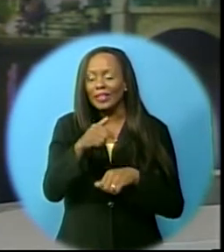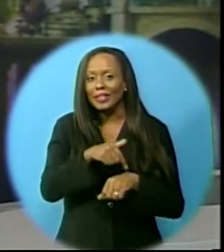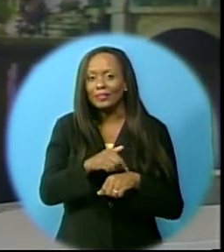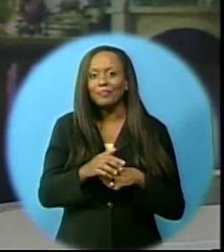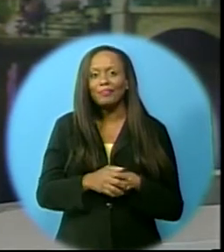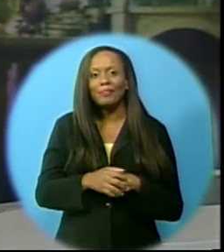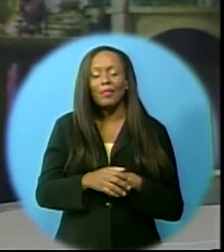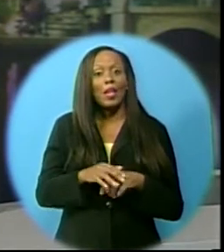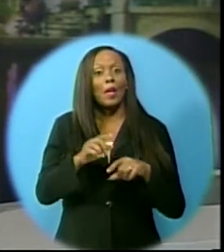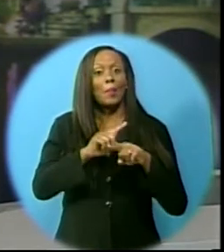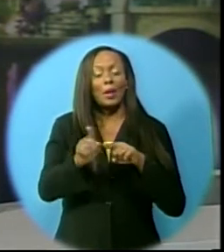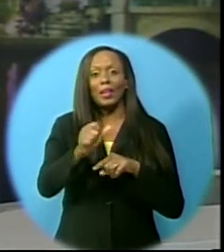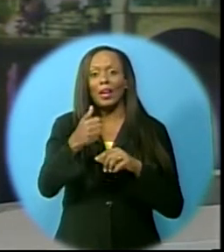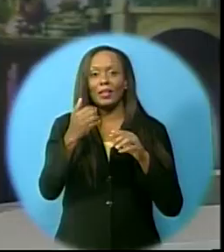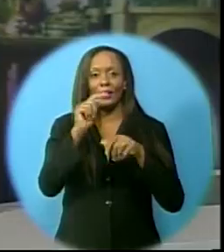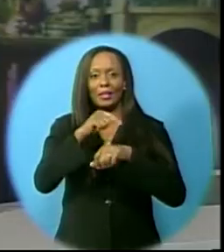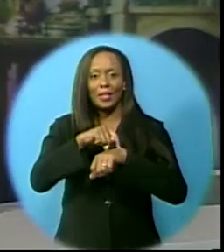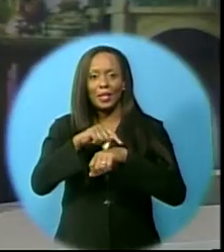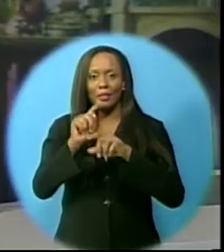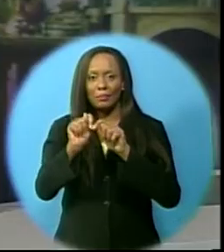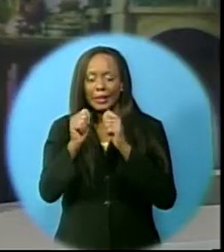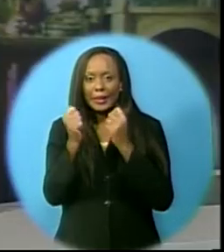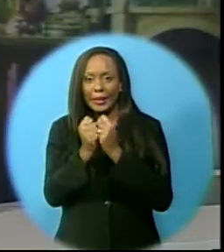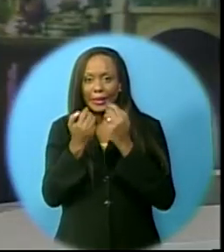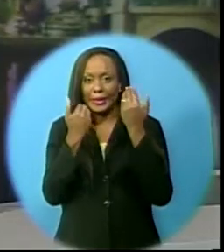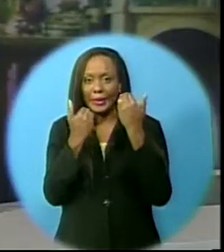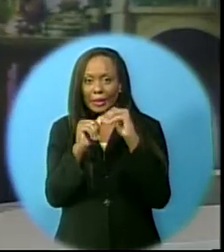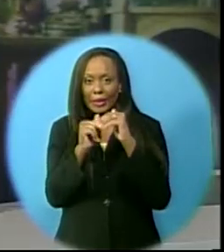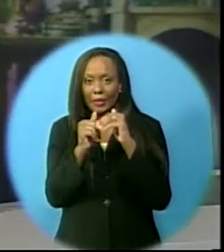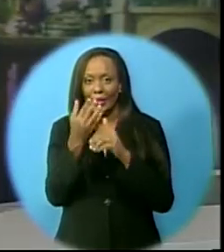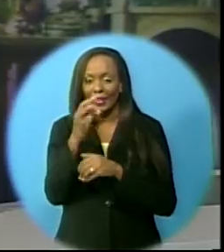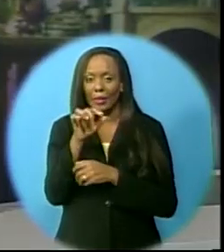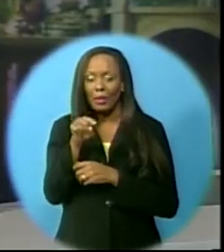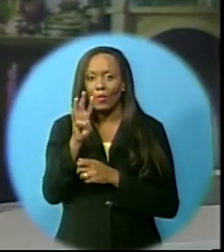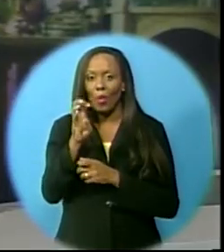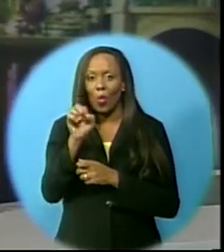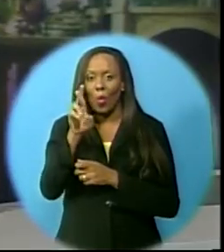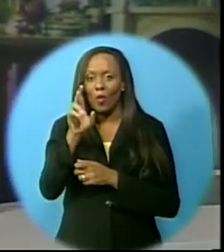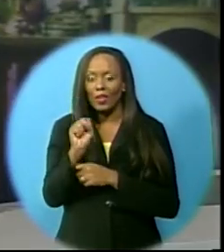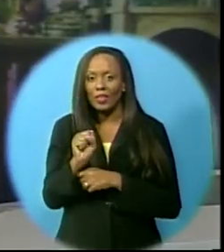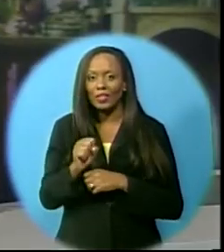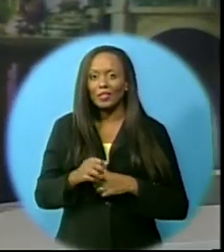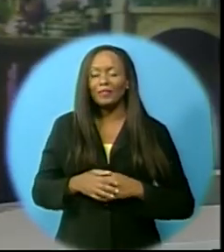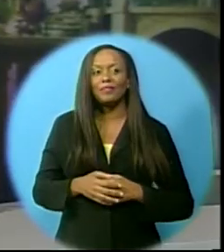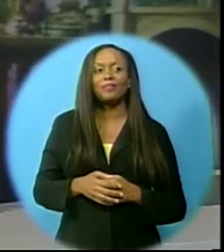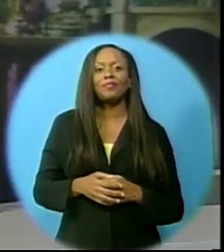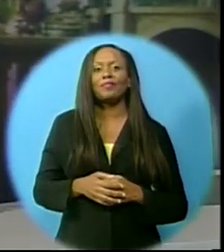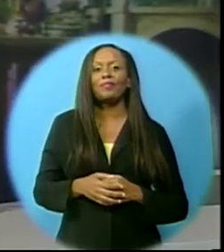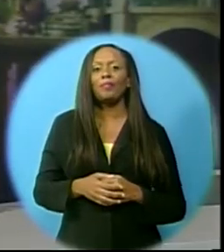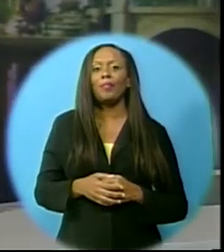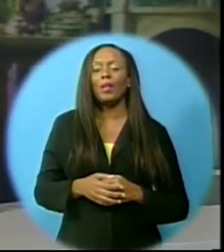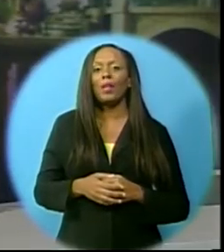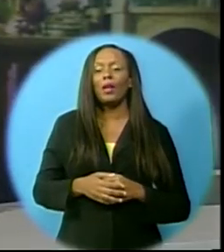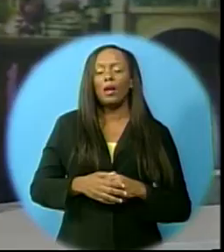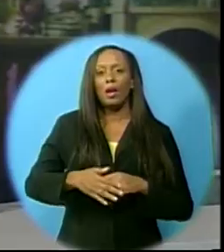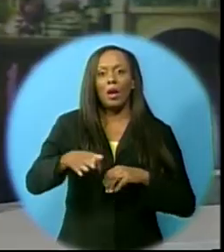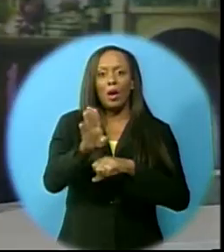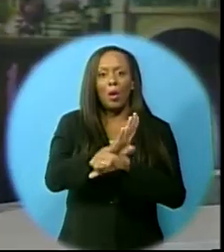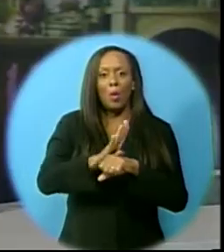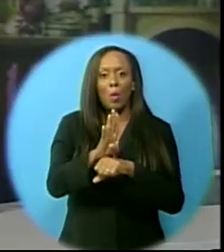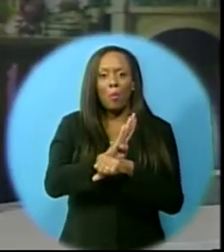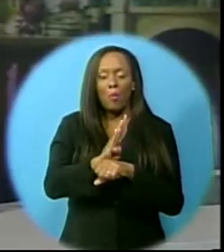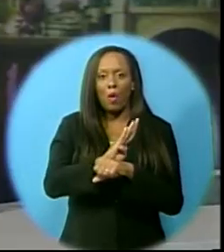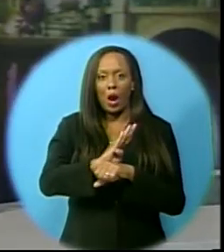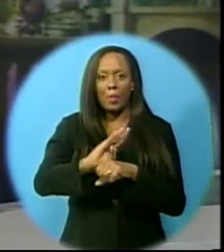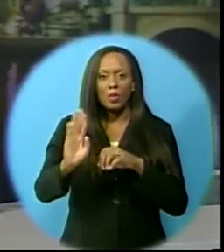who are restricted to 168 in 19.4 overs. Hong Kong Sixes Barbados style. The novelty